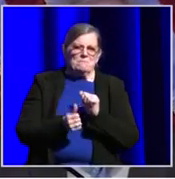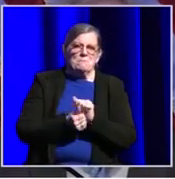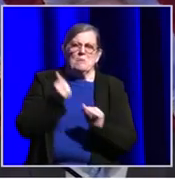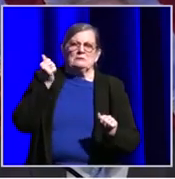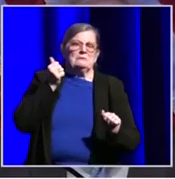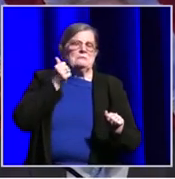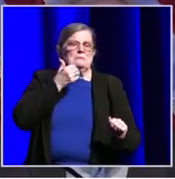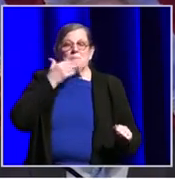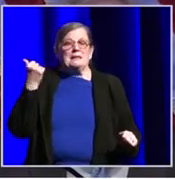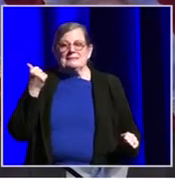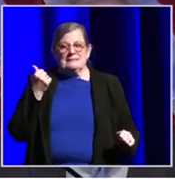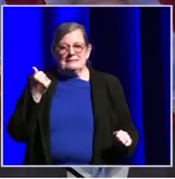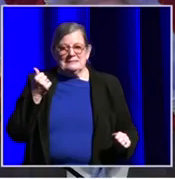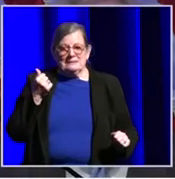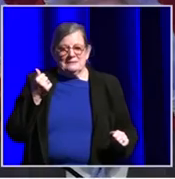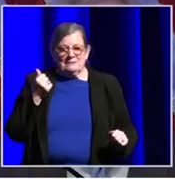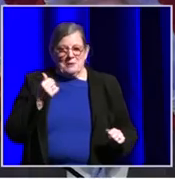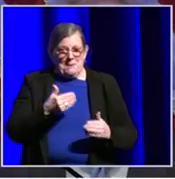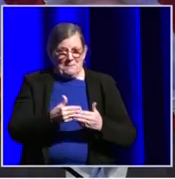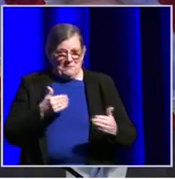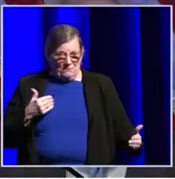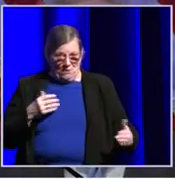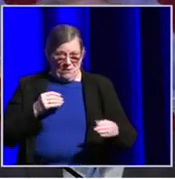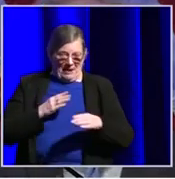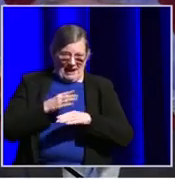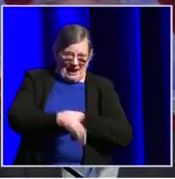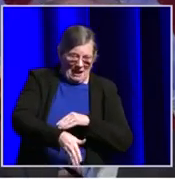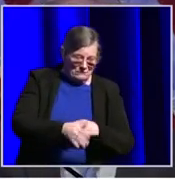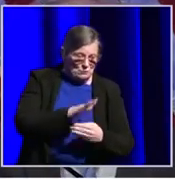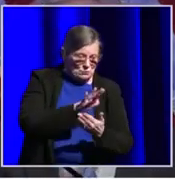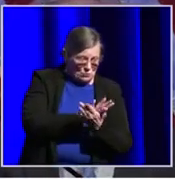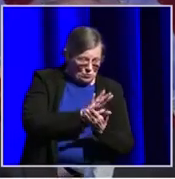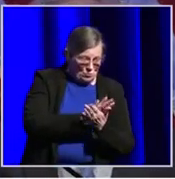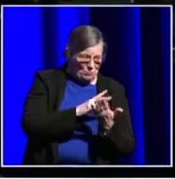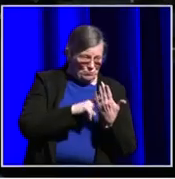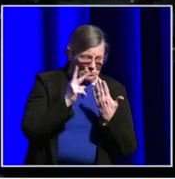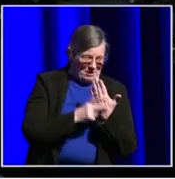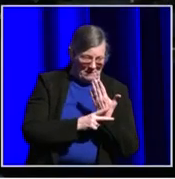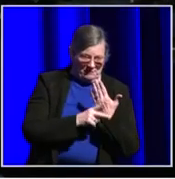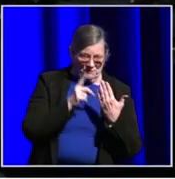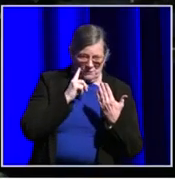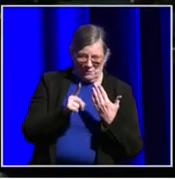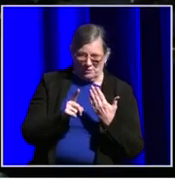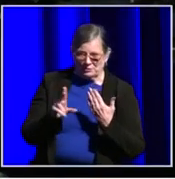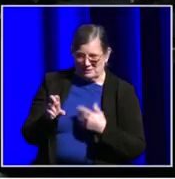before and after school programs in the nation.